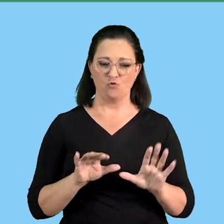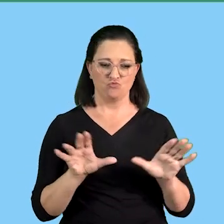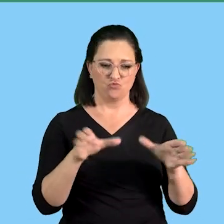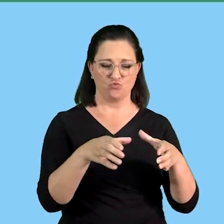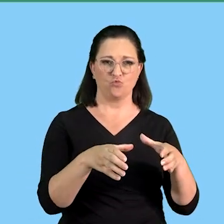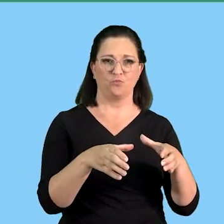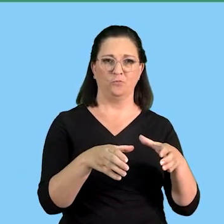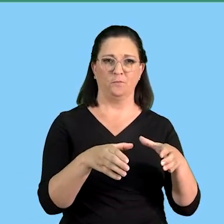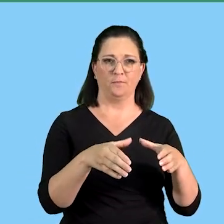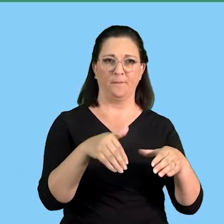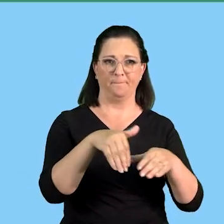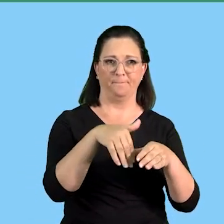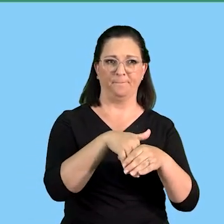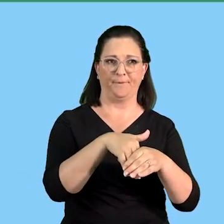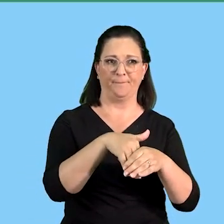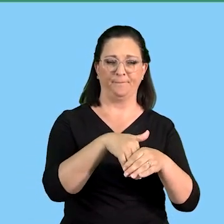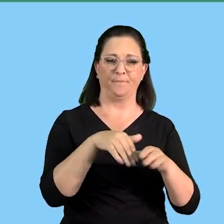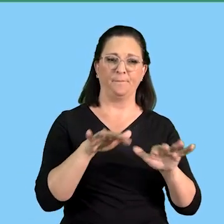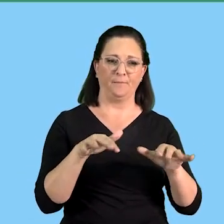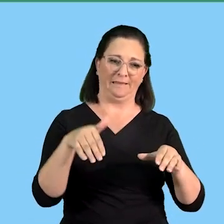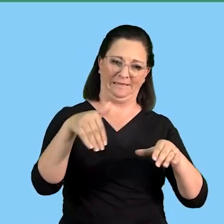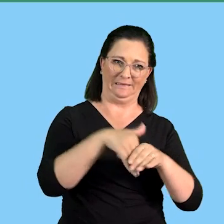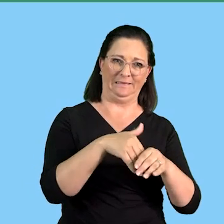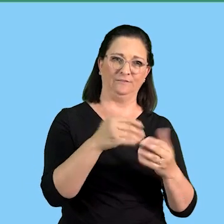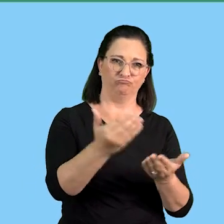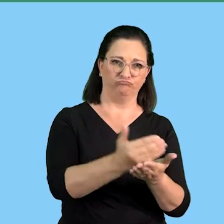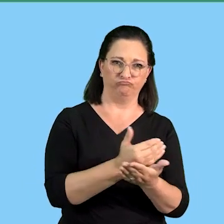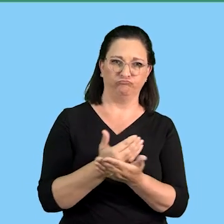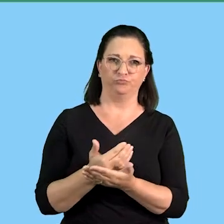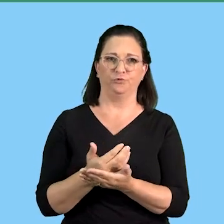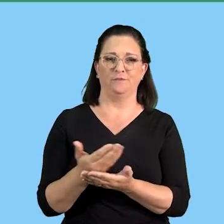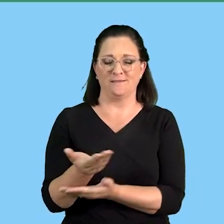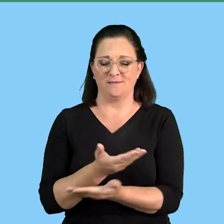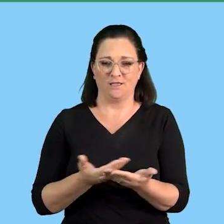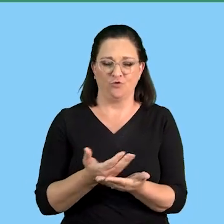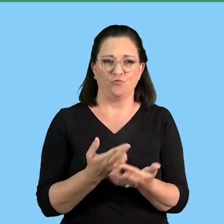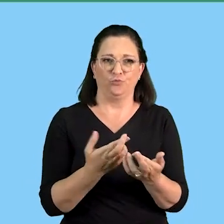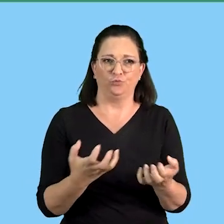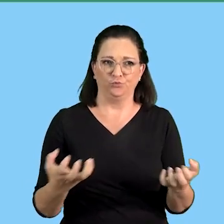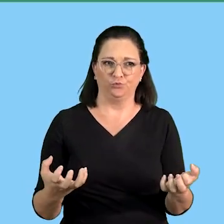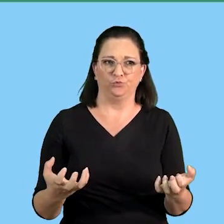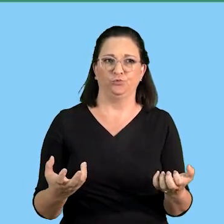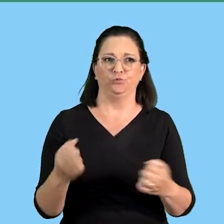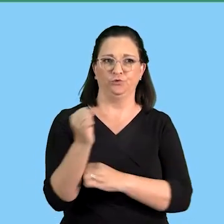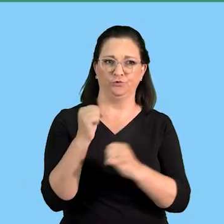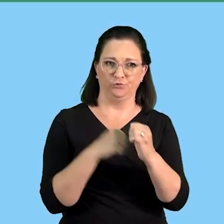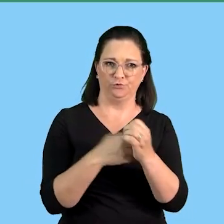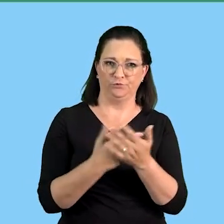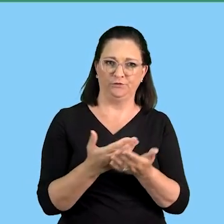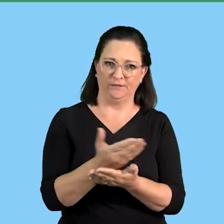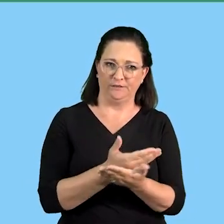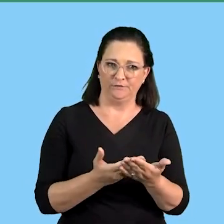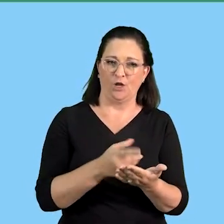of interested parties to get together and share their resources or infrastructure and cost to achieve